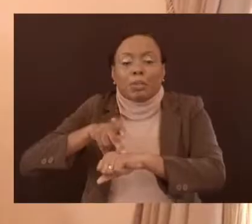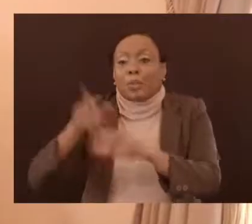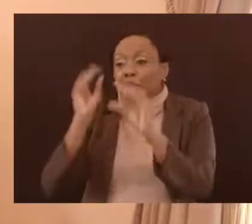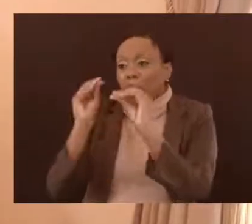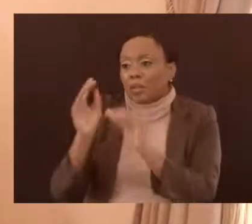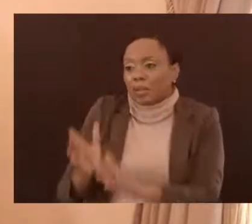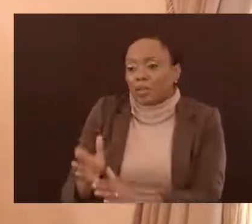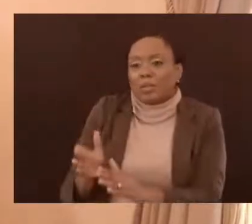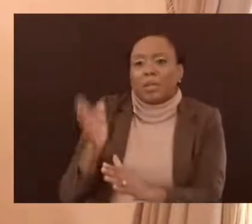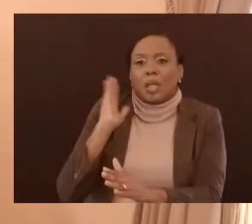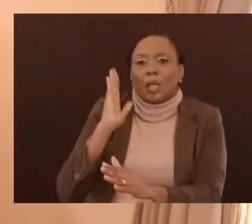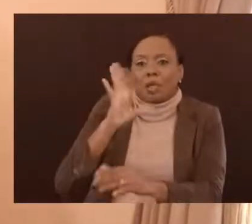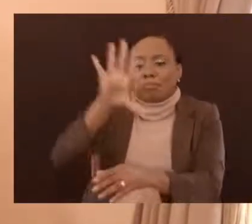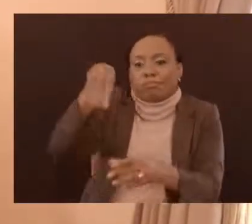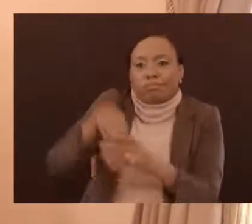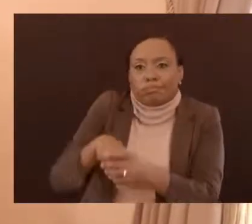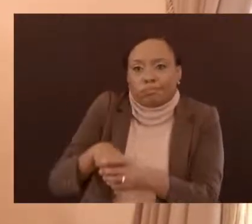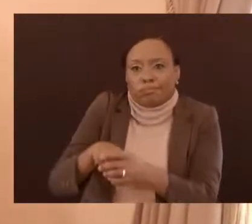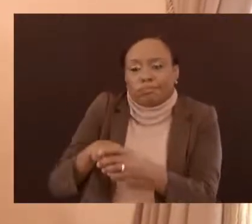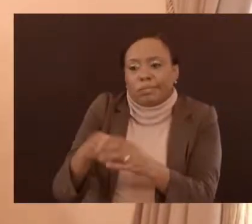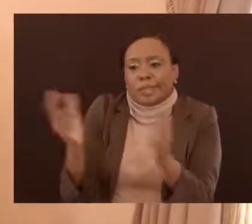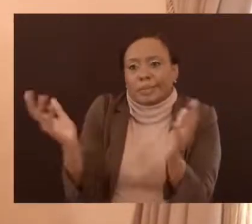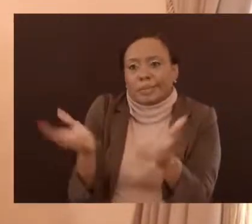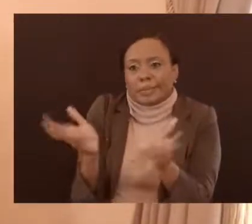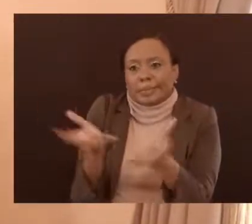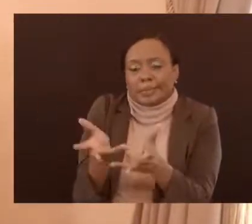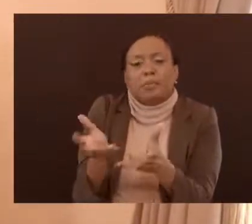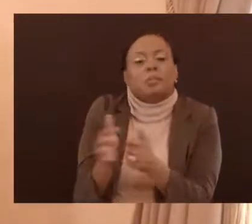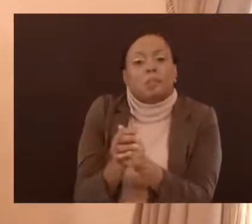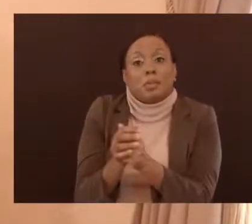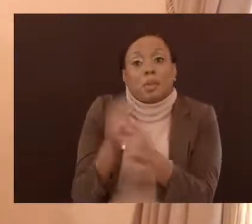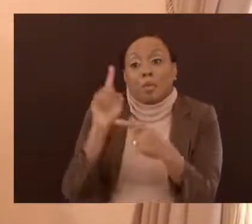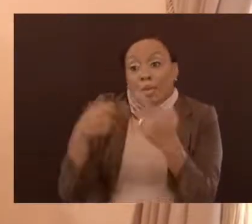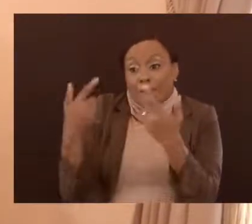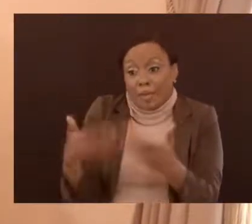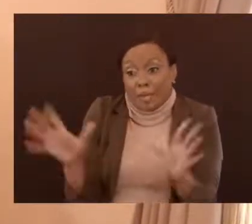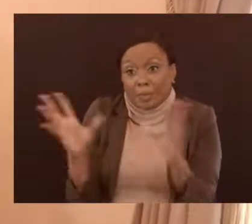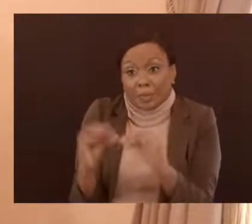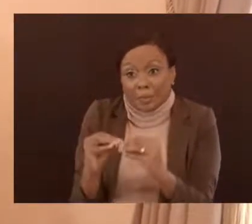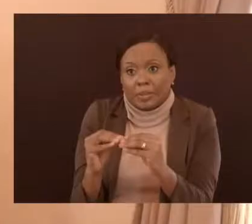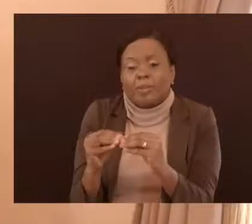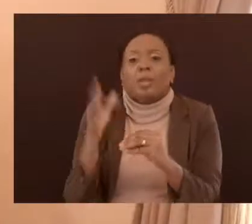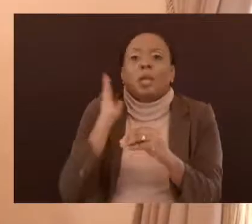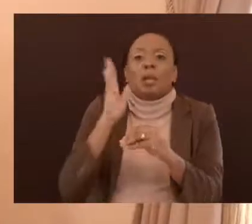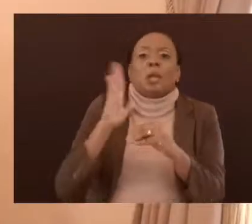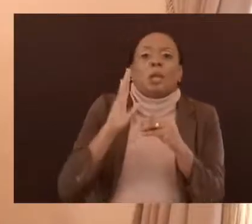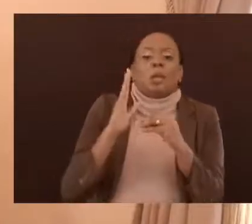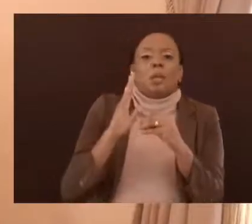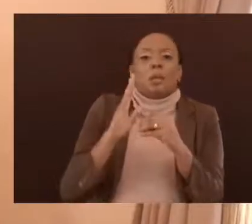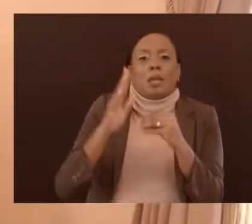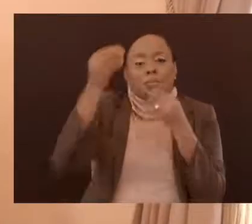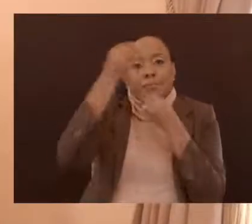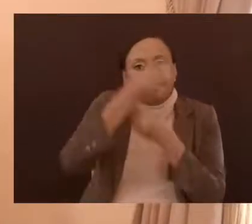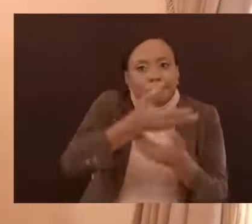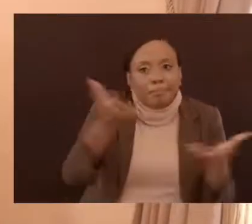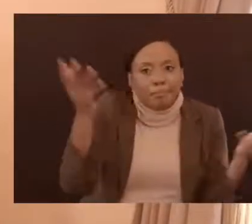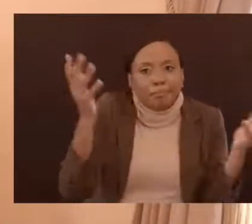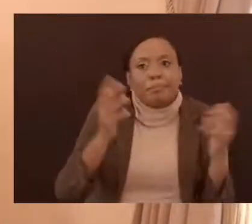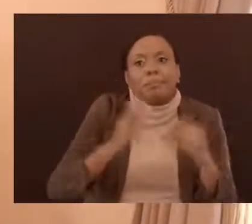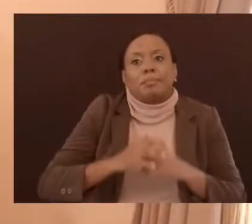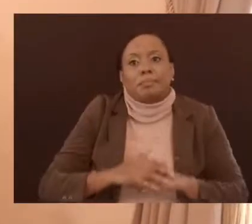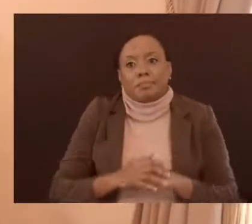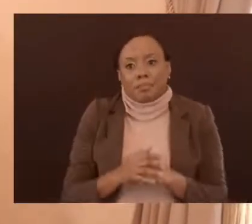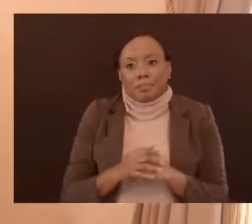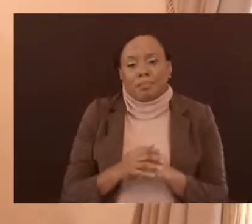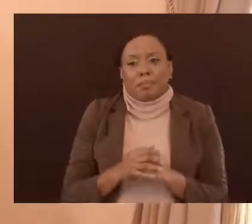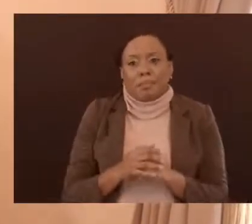our teachers, and then the general public. And once we have had feedback from these consultations,